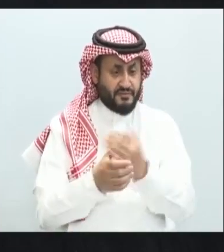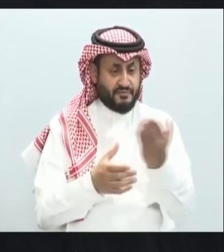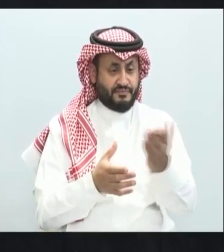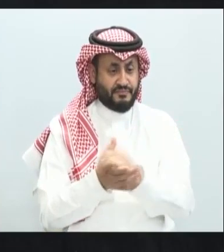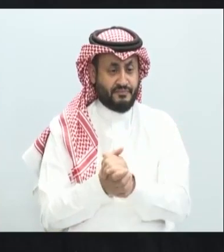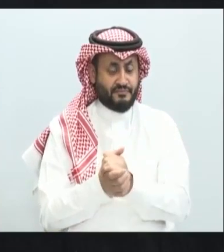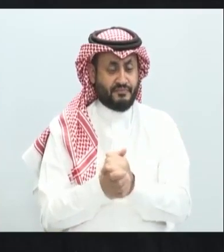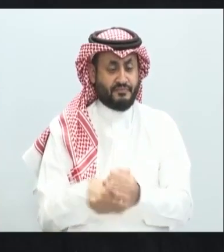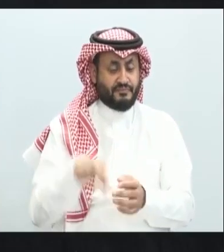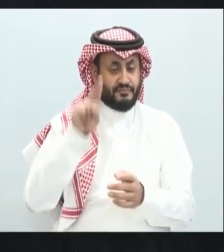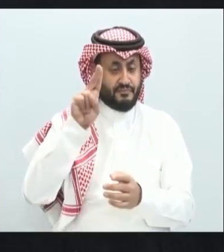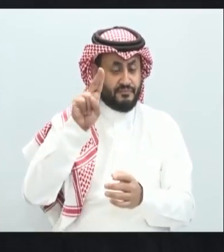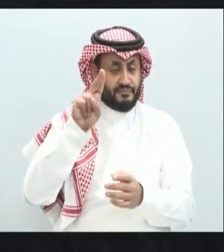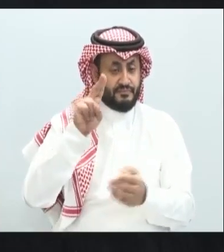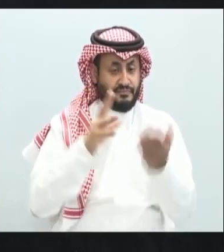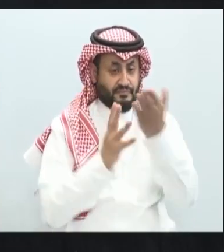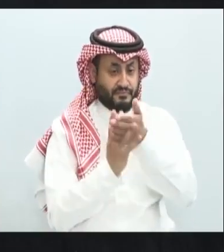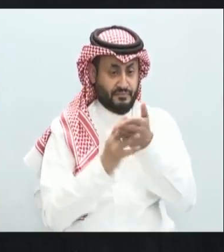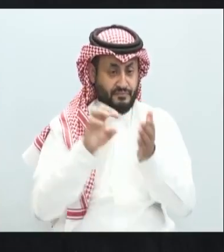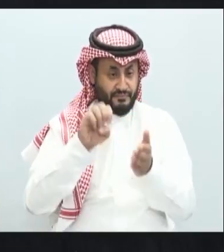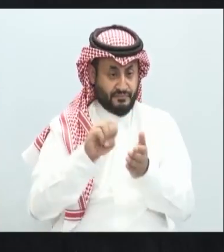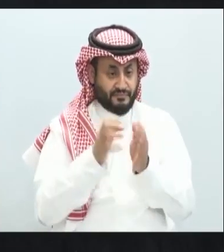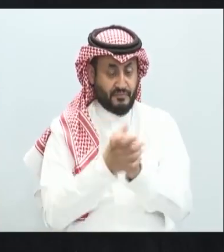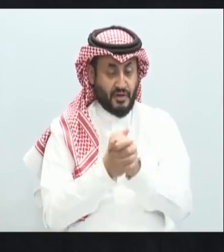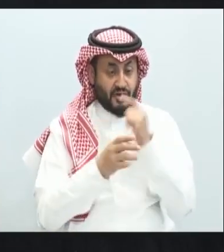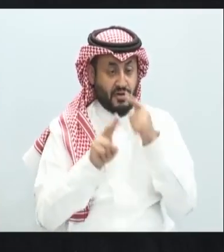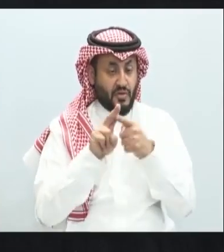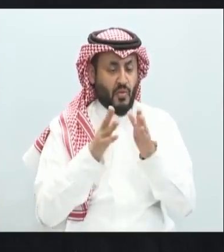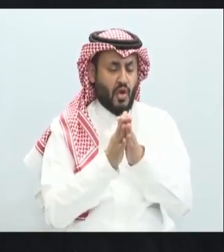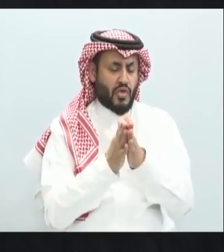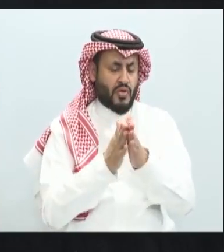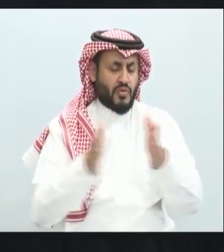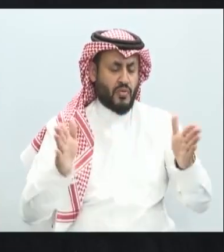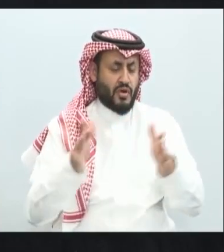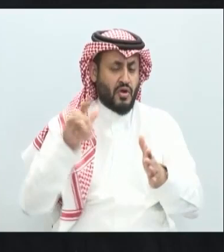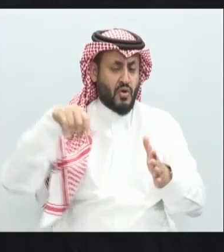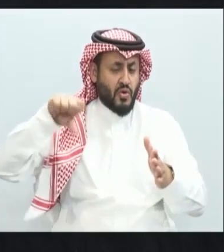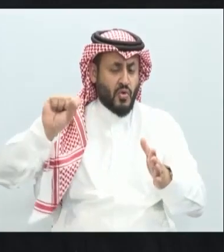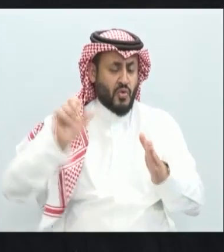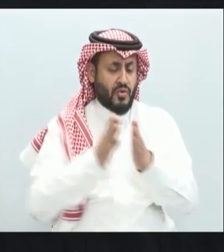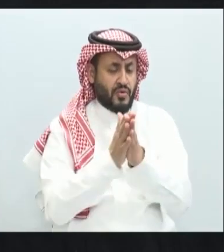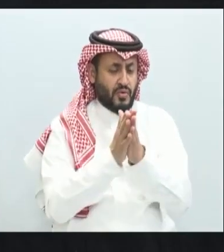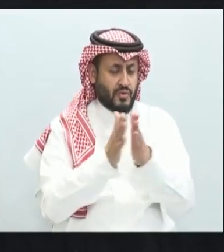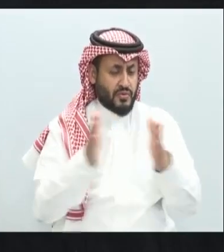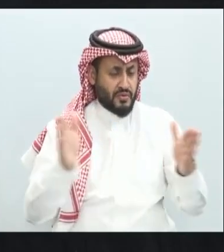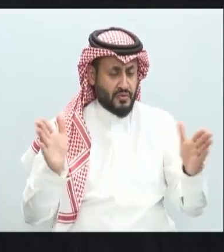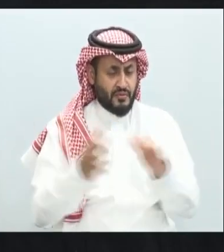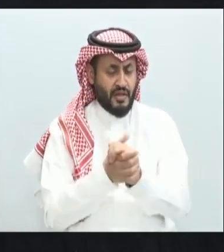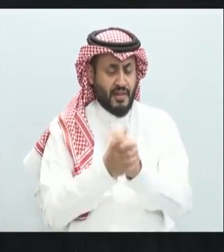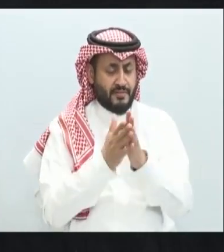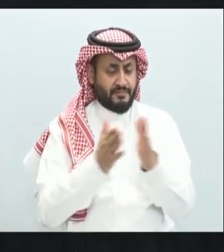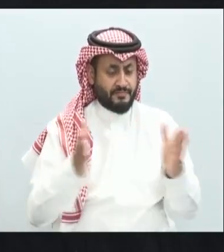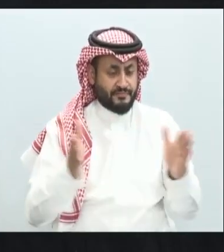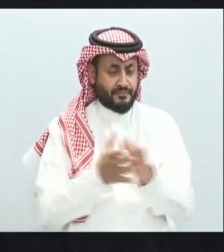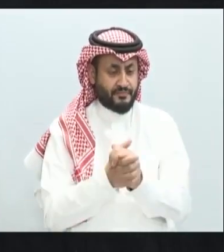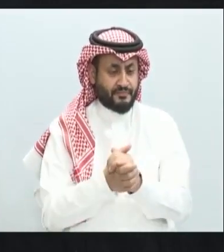between words that has U in the beginning and E at the end, is that we pronounce U in full, as